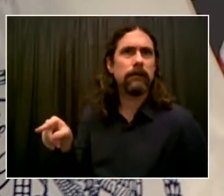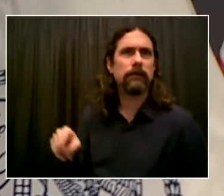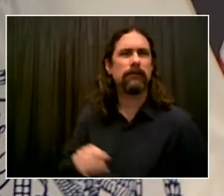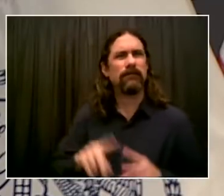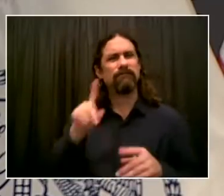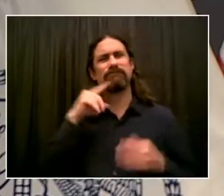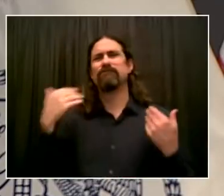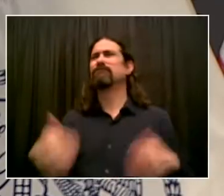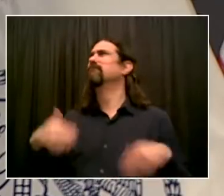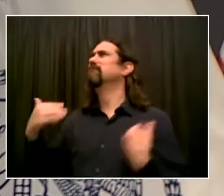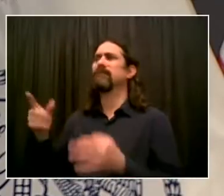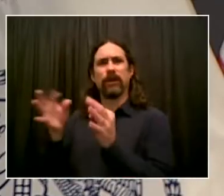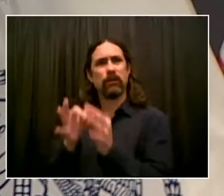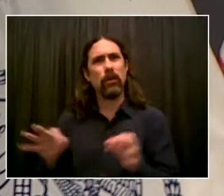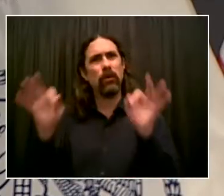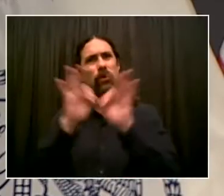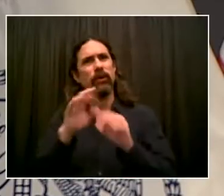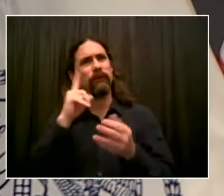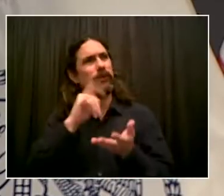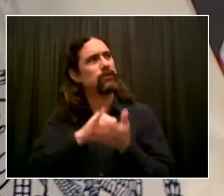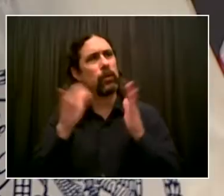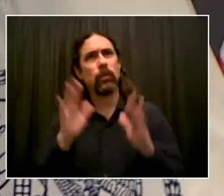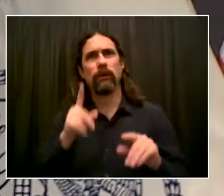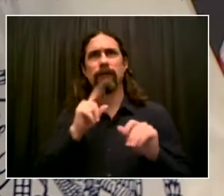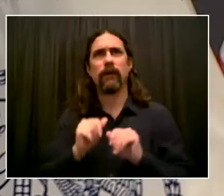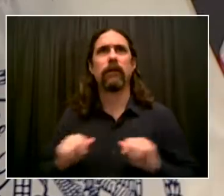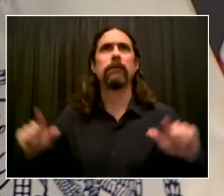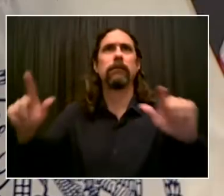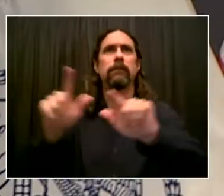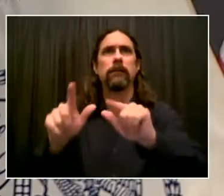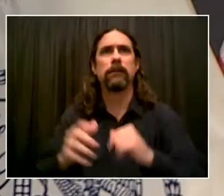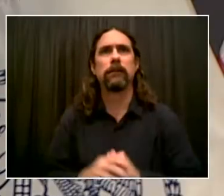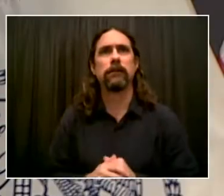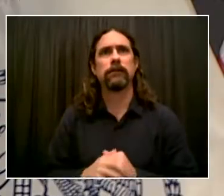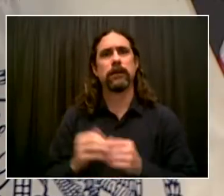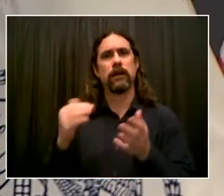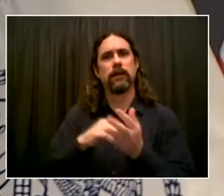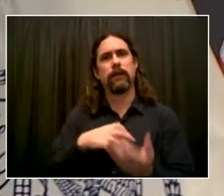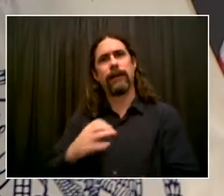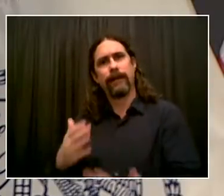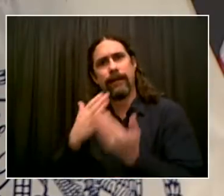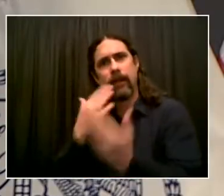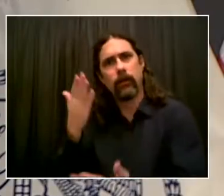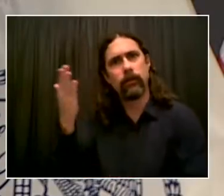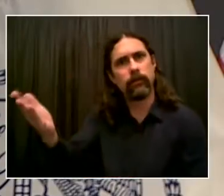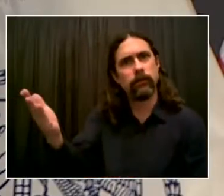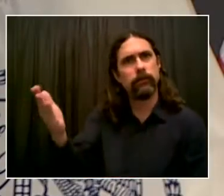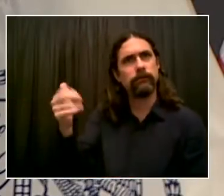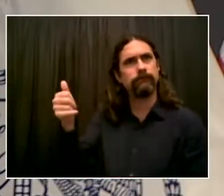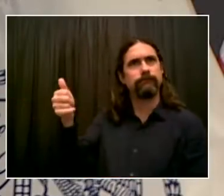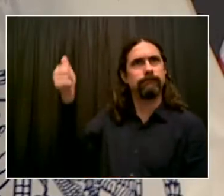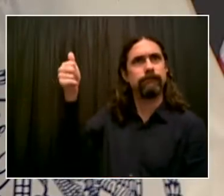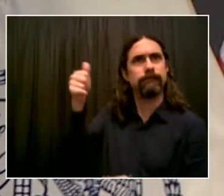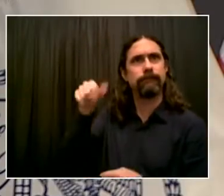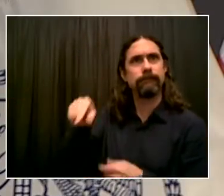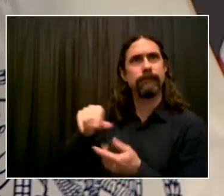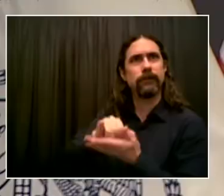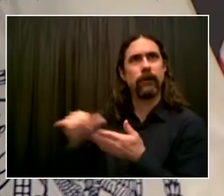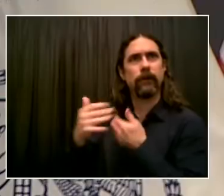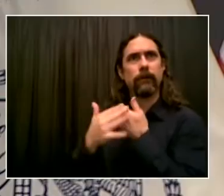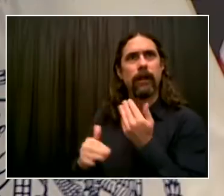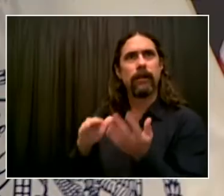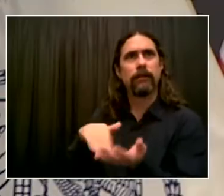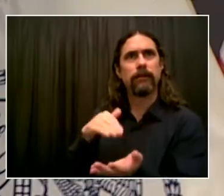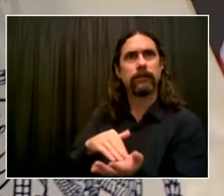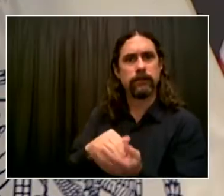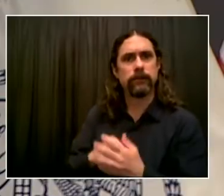thank everyone at the Blood Center for the work you do. Shirlene and I have given blood there before, and it's an amazing effort, great people. And